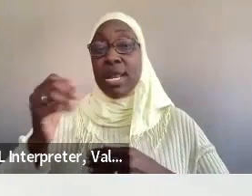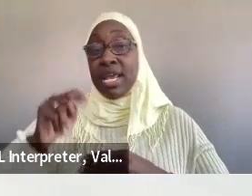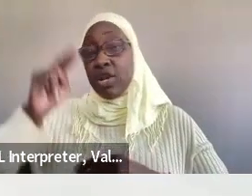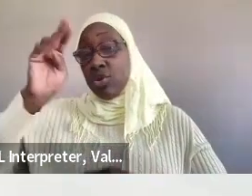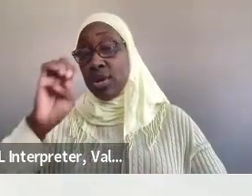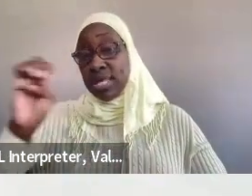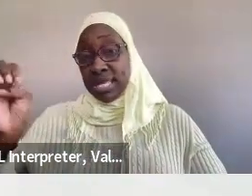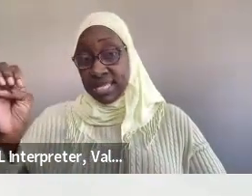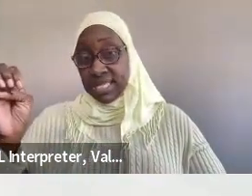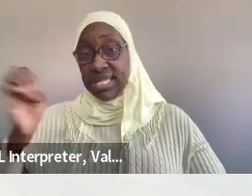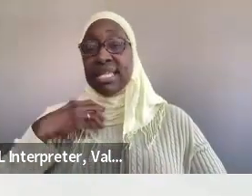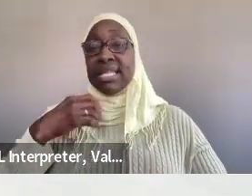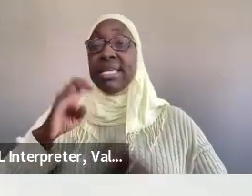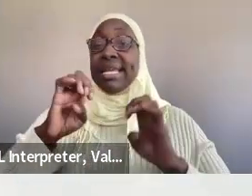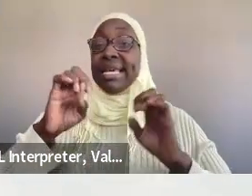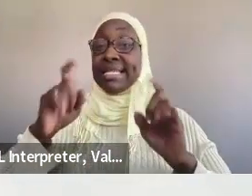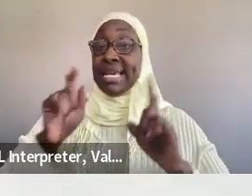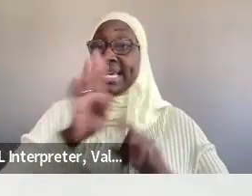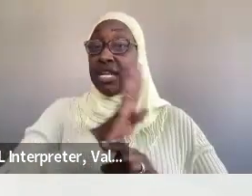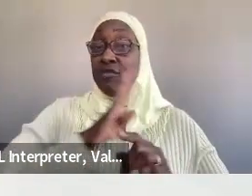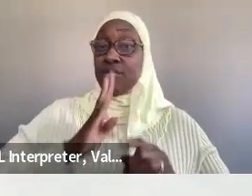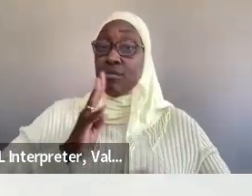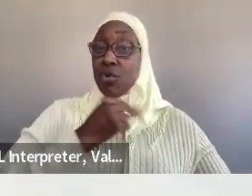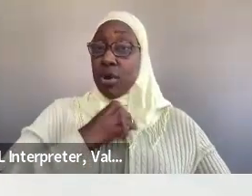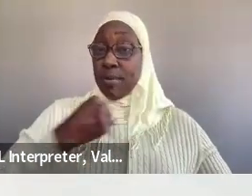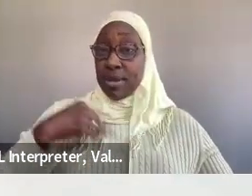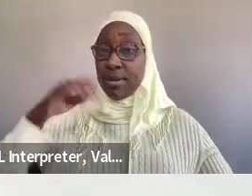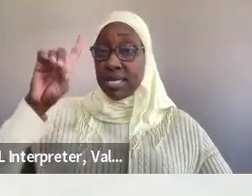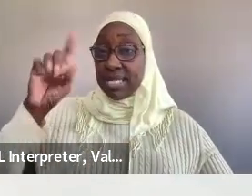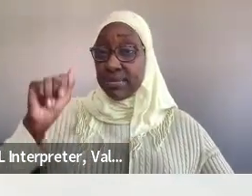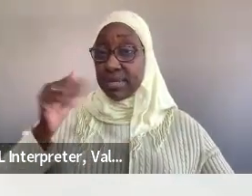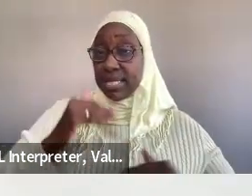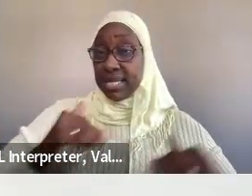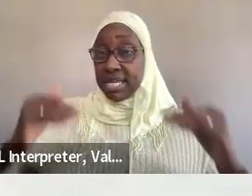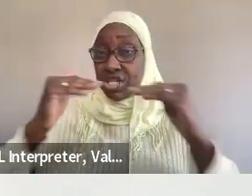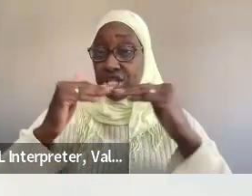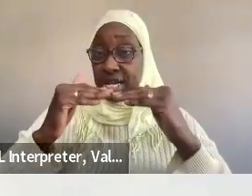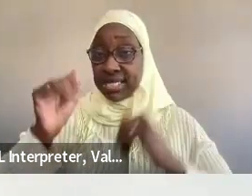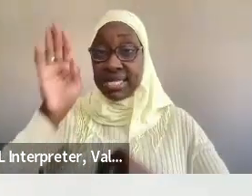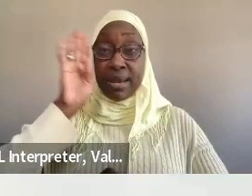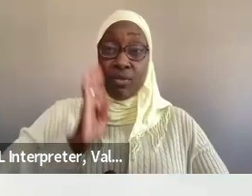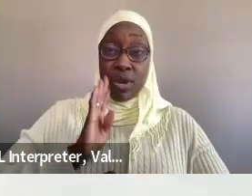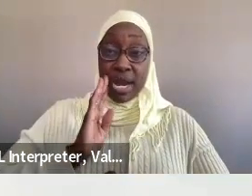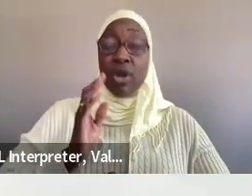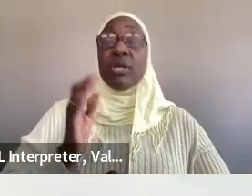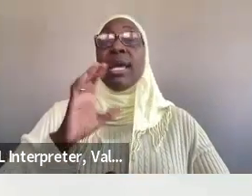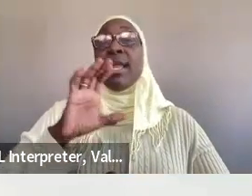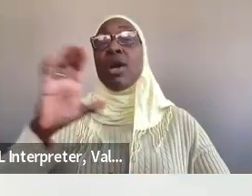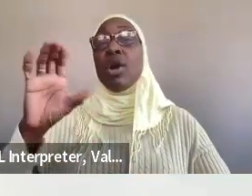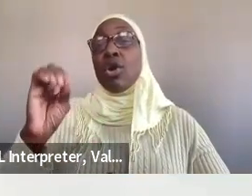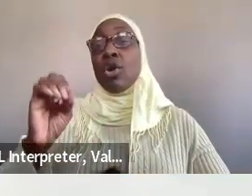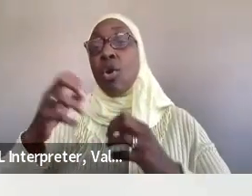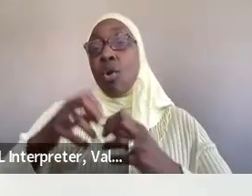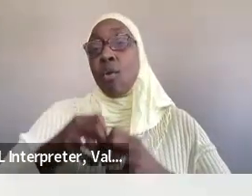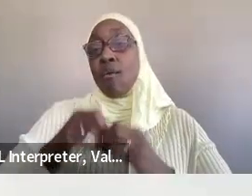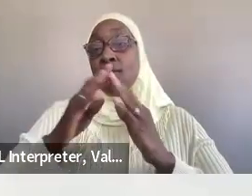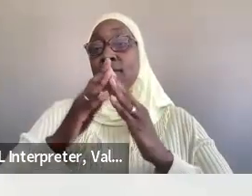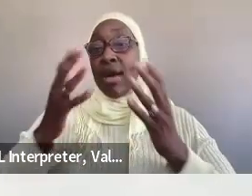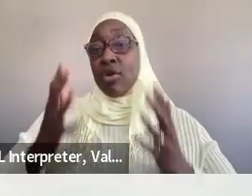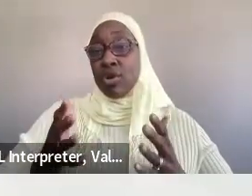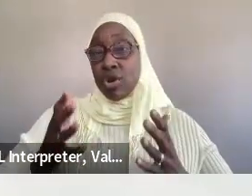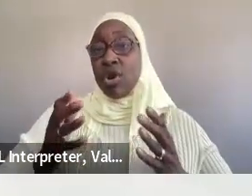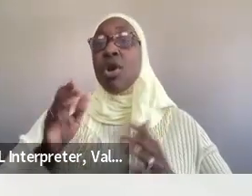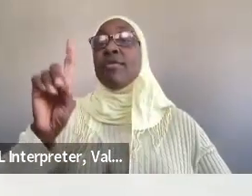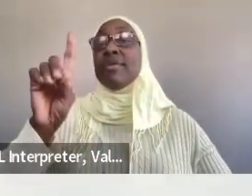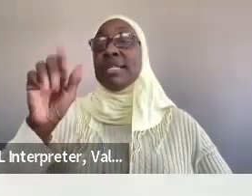board member of Disability Justice at Brown and a co-founder of Disability Justice as Public Health. Identifying